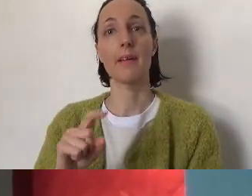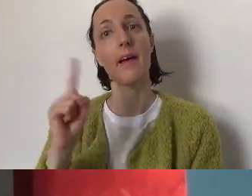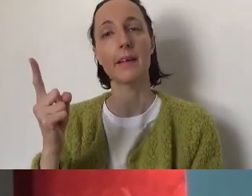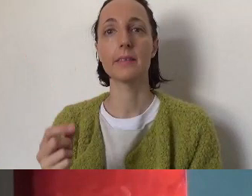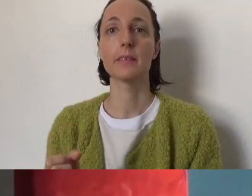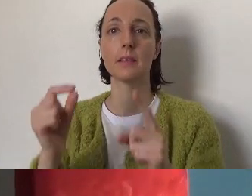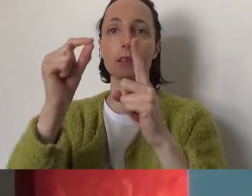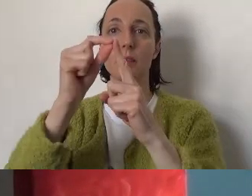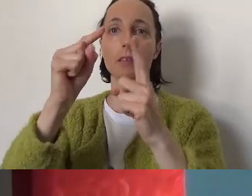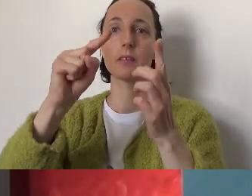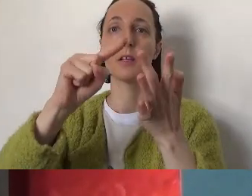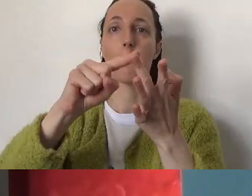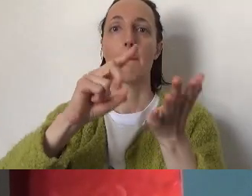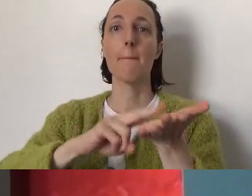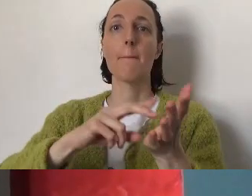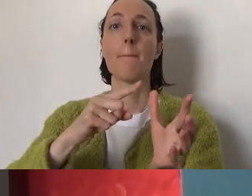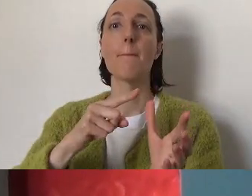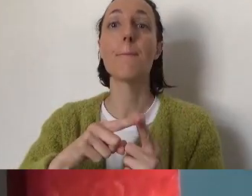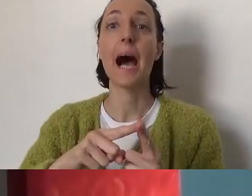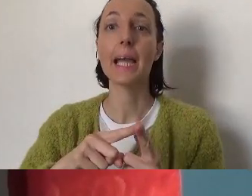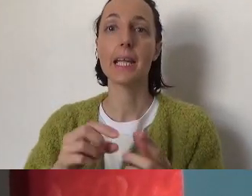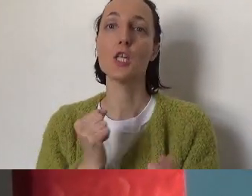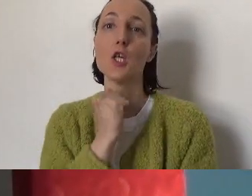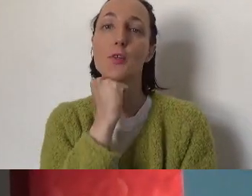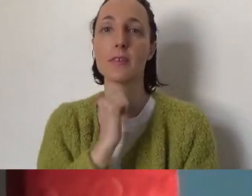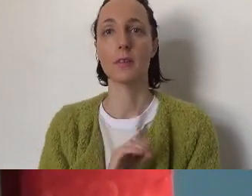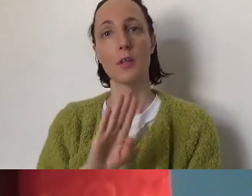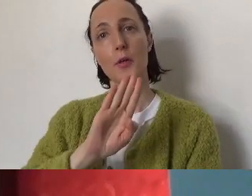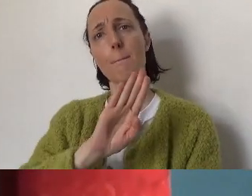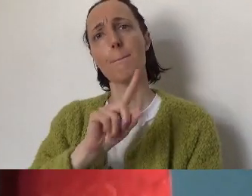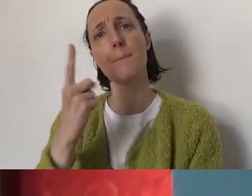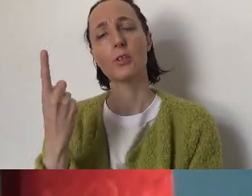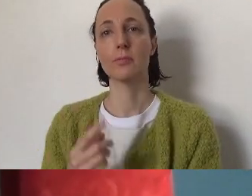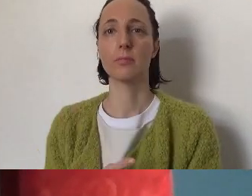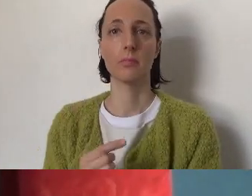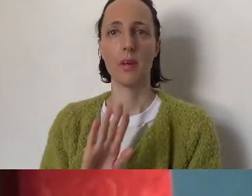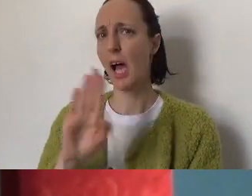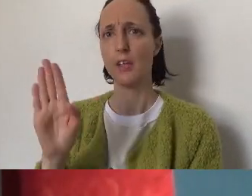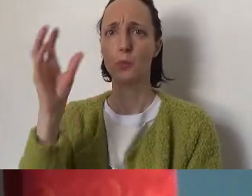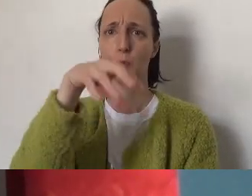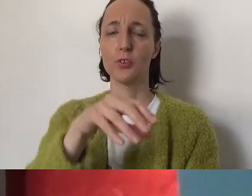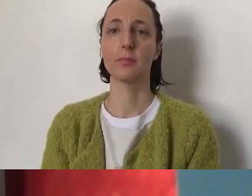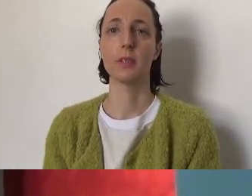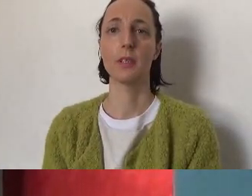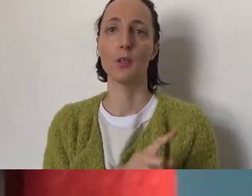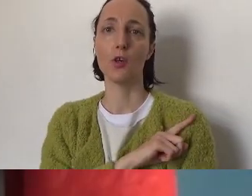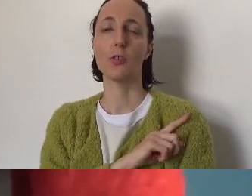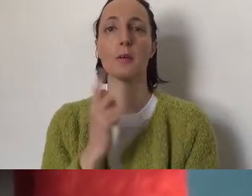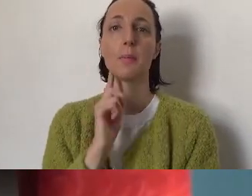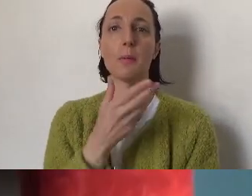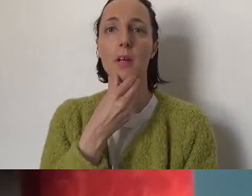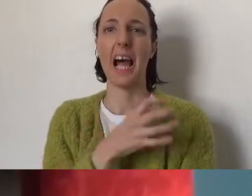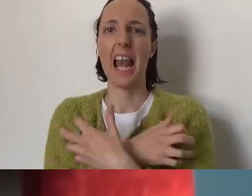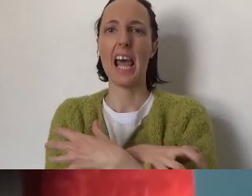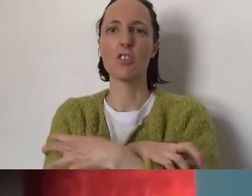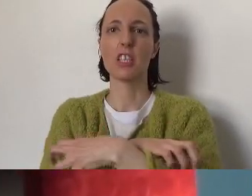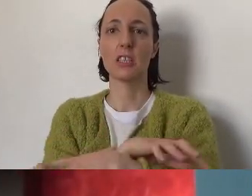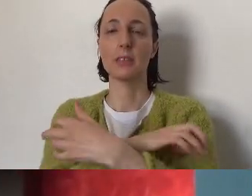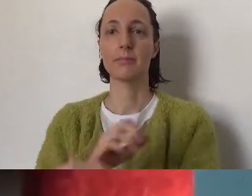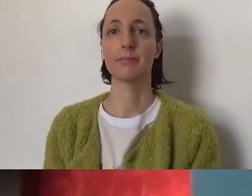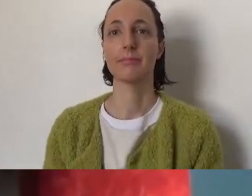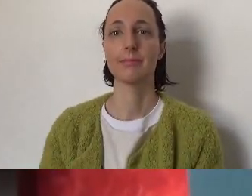and pine nuts. But I prefer to don't put any type of nuts because, you know, someone could be allergic, so